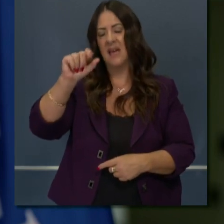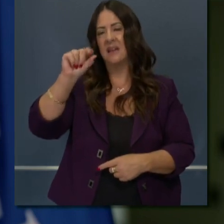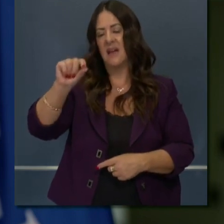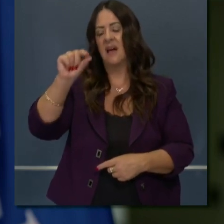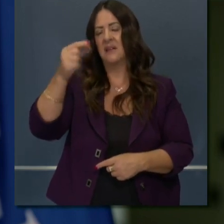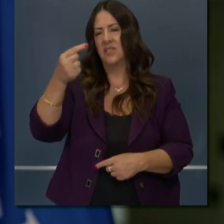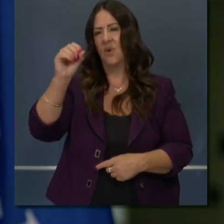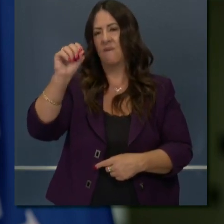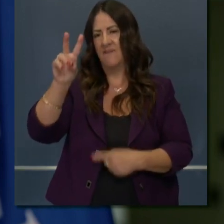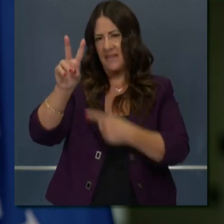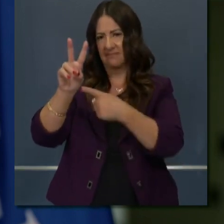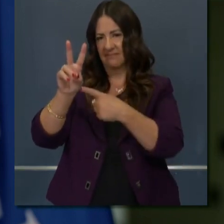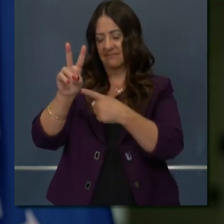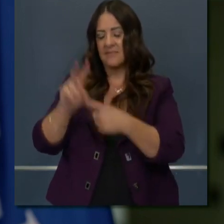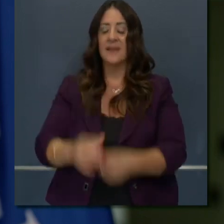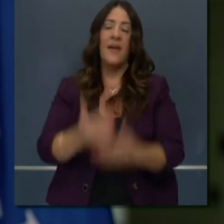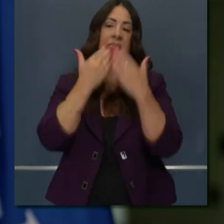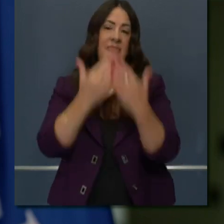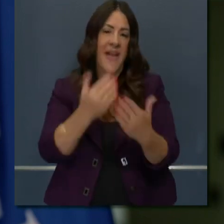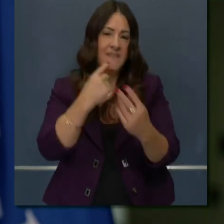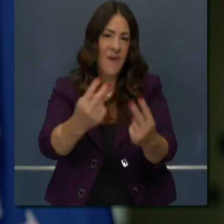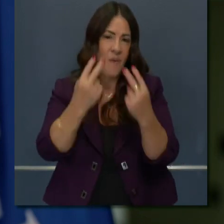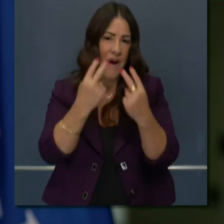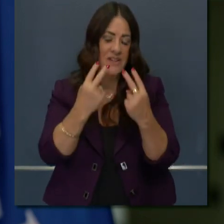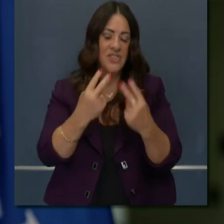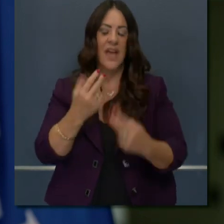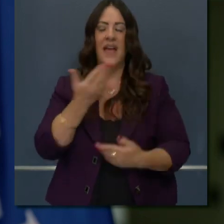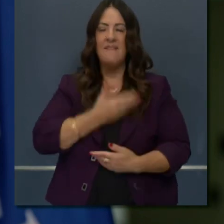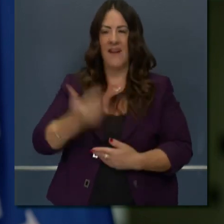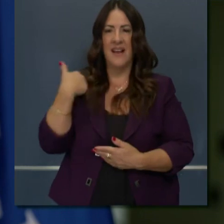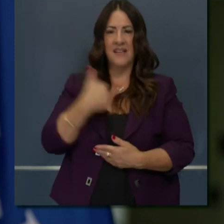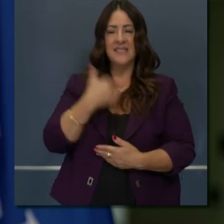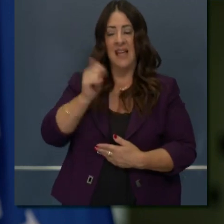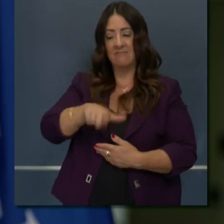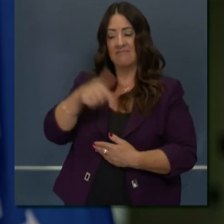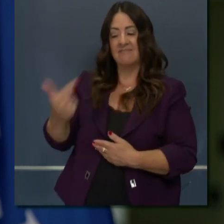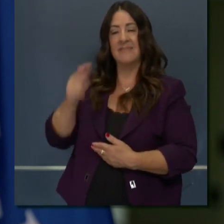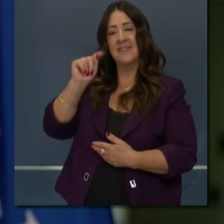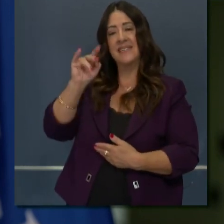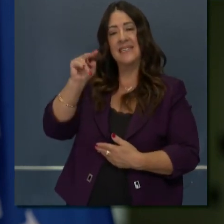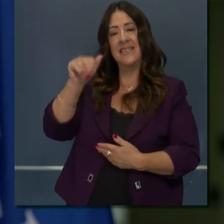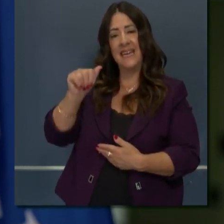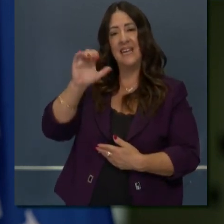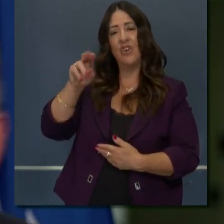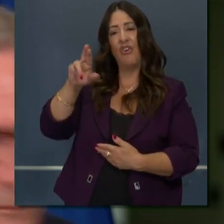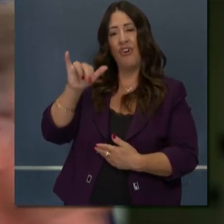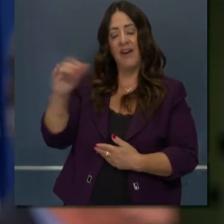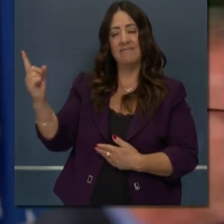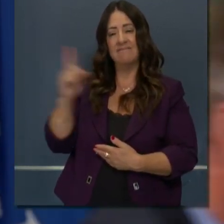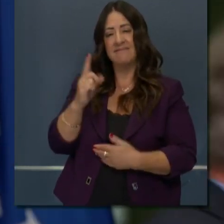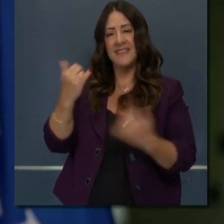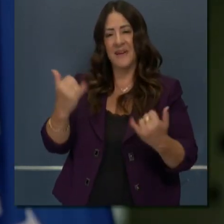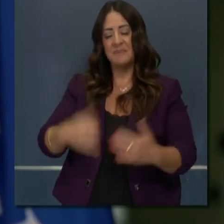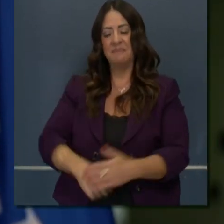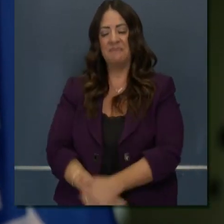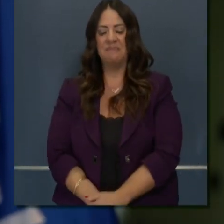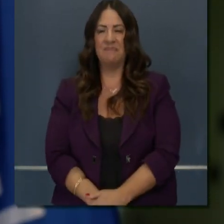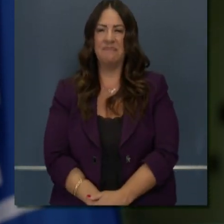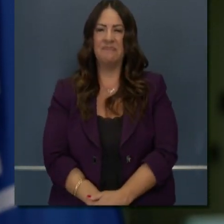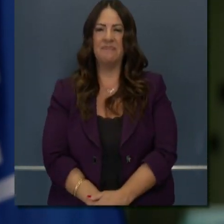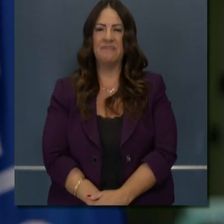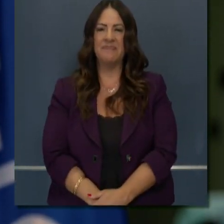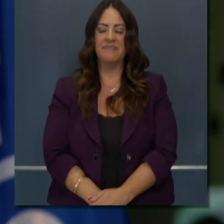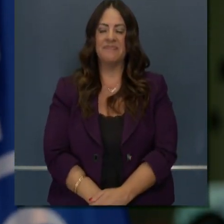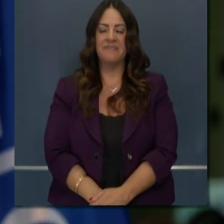ssc.ca.gov. So thank you very much. It's a very honor for us to be here. I'd like to introduce Tina Curry again. Tina.